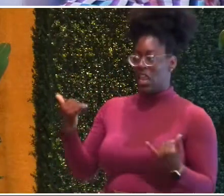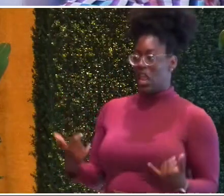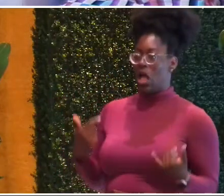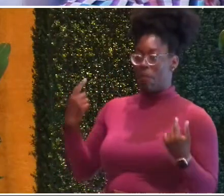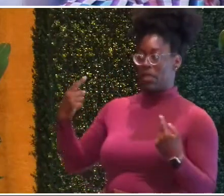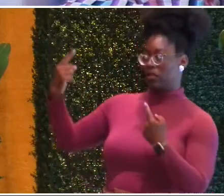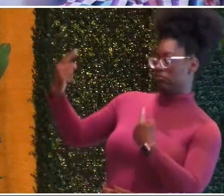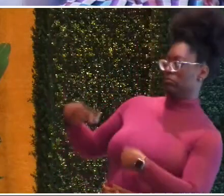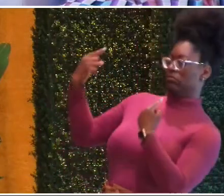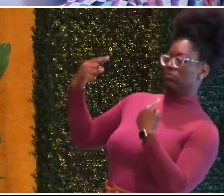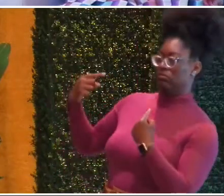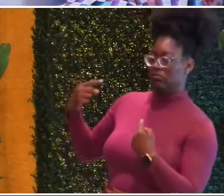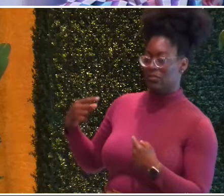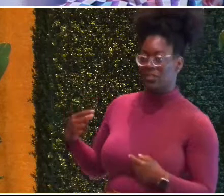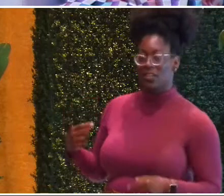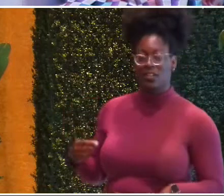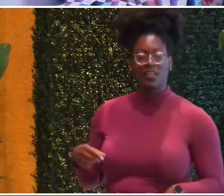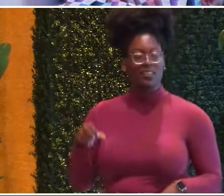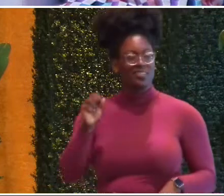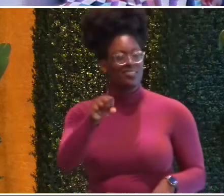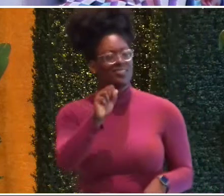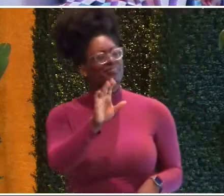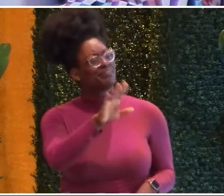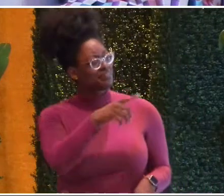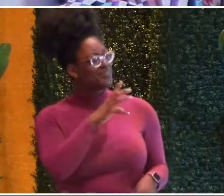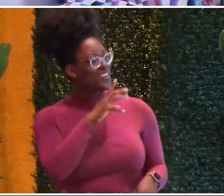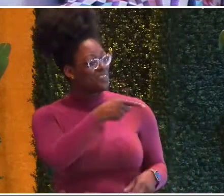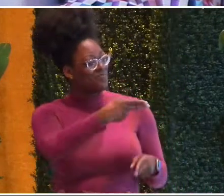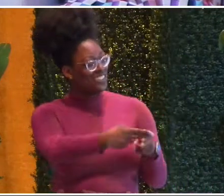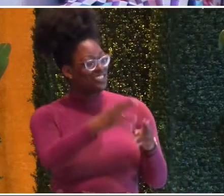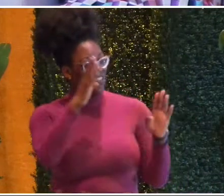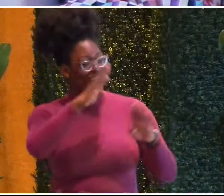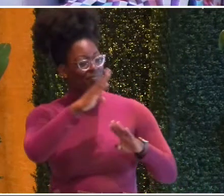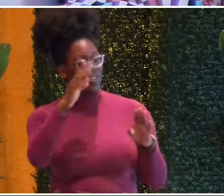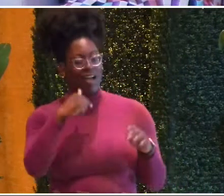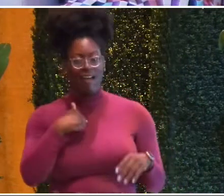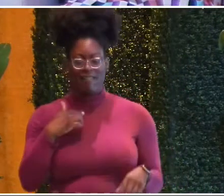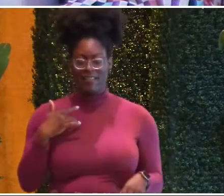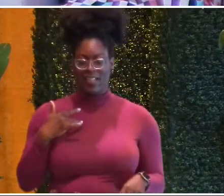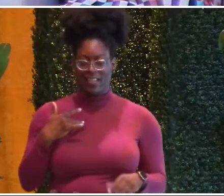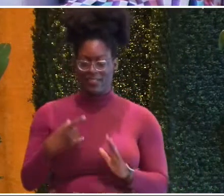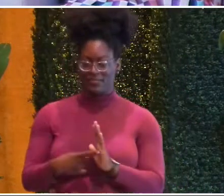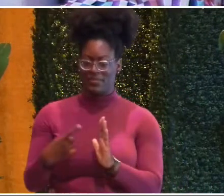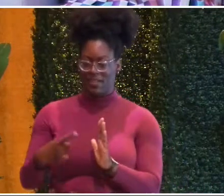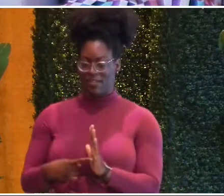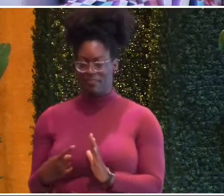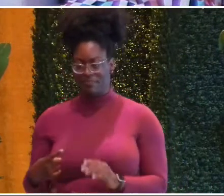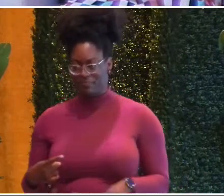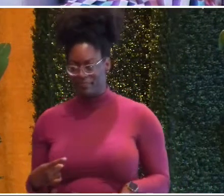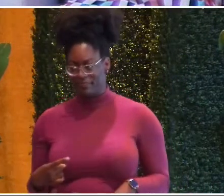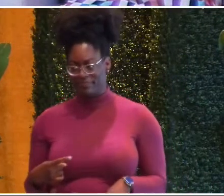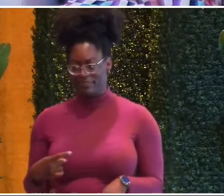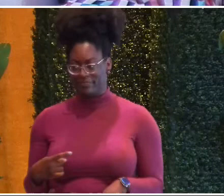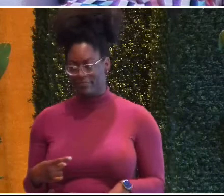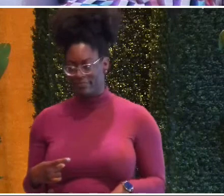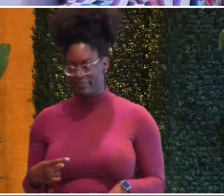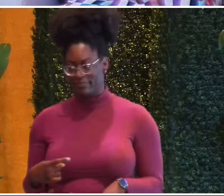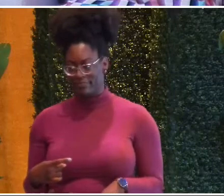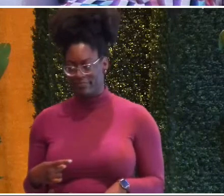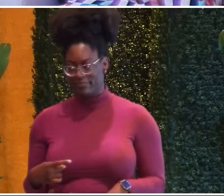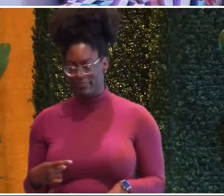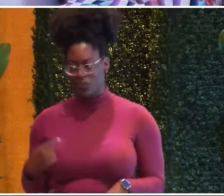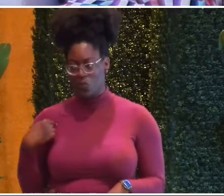straight ahead. Speaking of being in trouble, sometimes I feel like we're in trouble because, you know, as much as